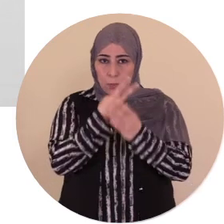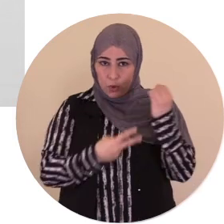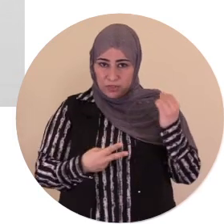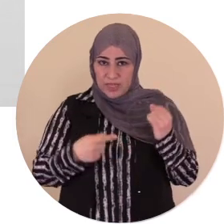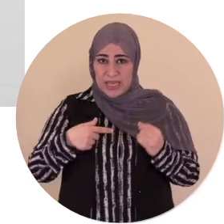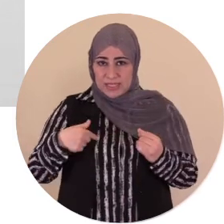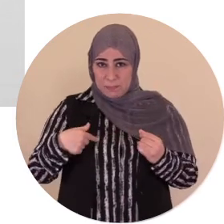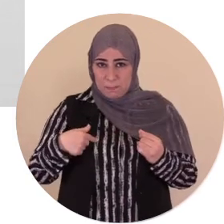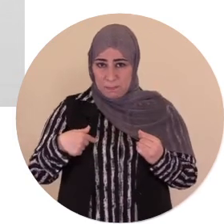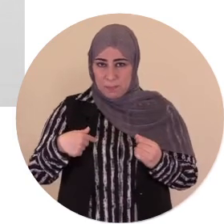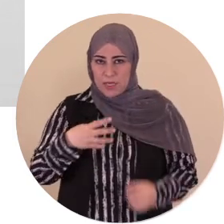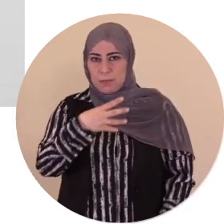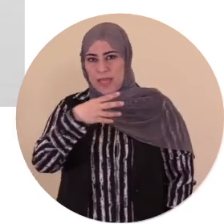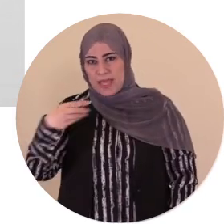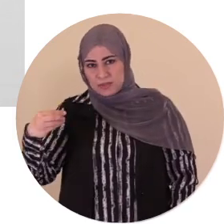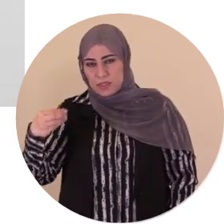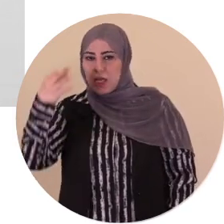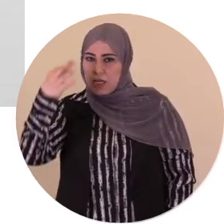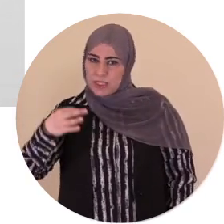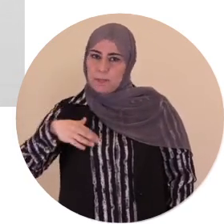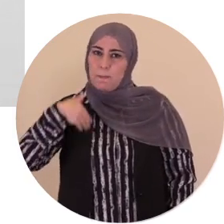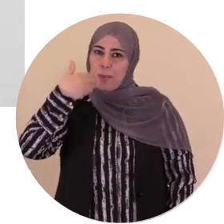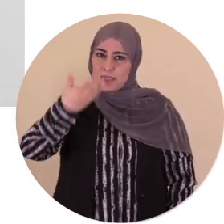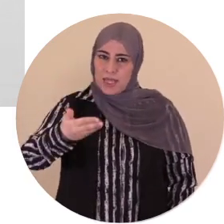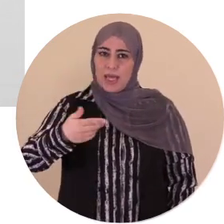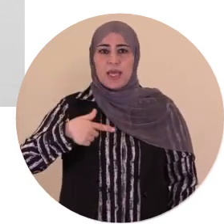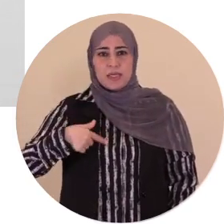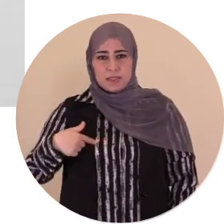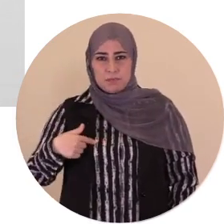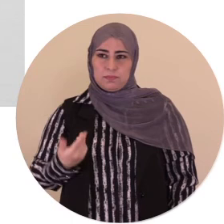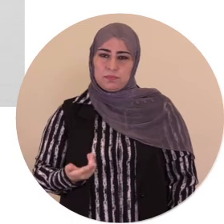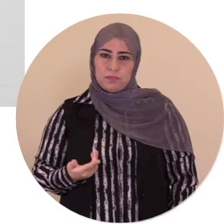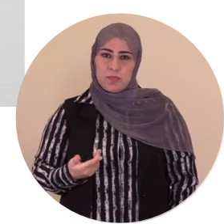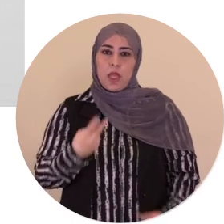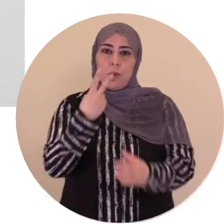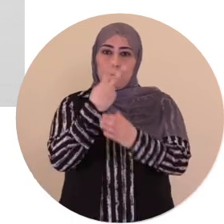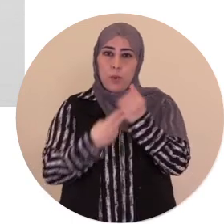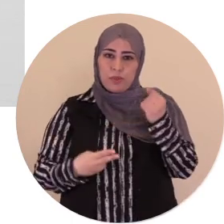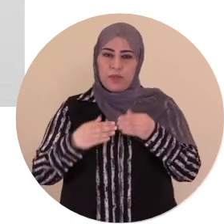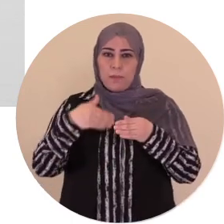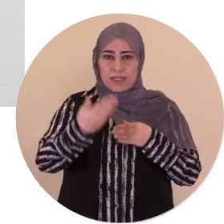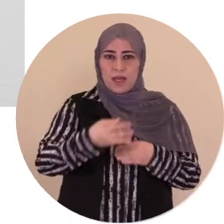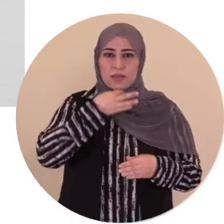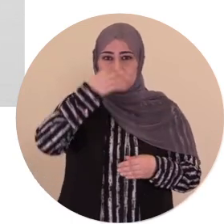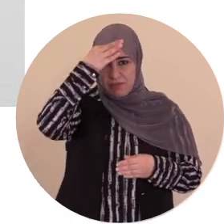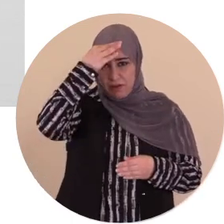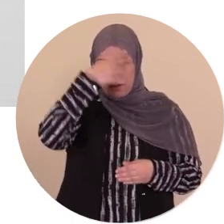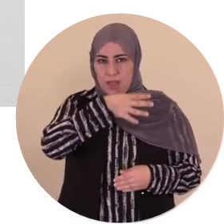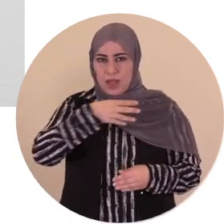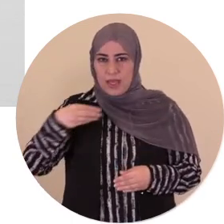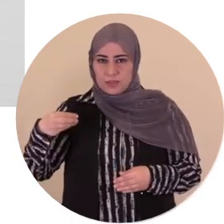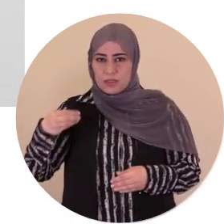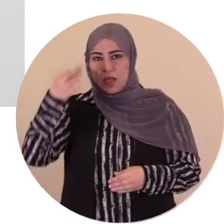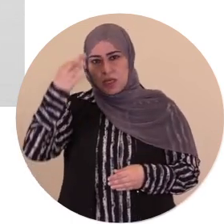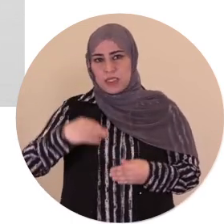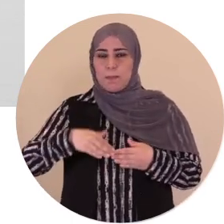both followed by a noun, then and has to always be followed by a noun. If it's followed by an adjective, it also has to be followed by an adjective.